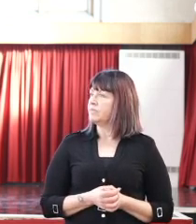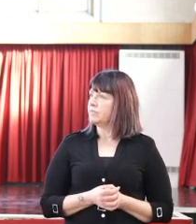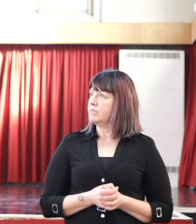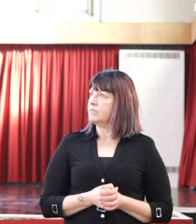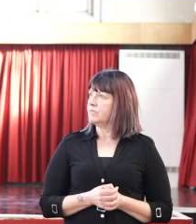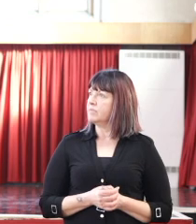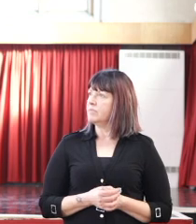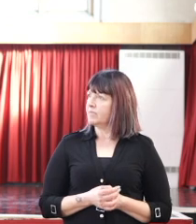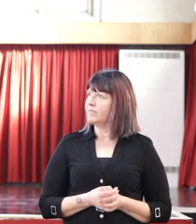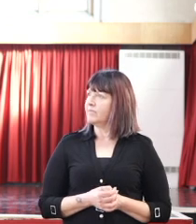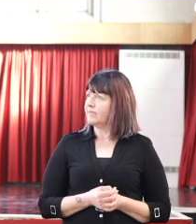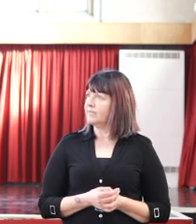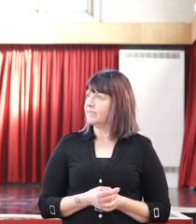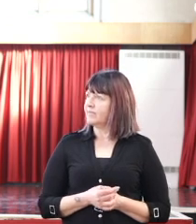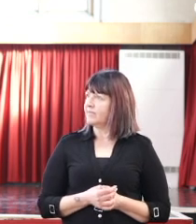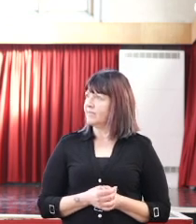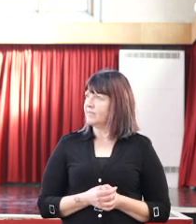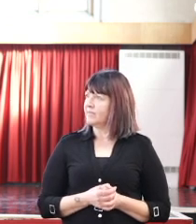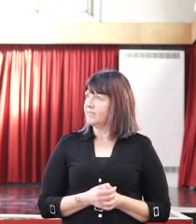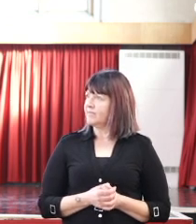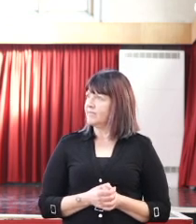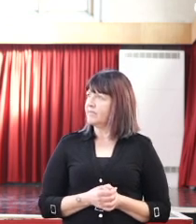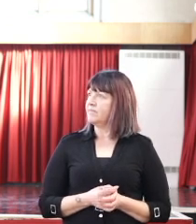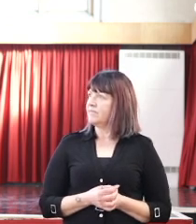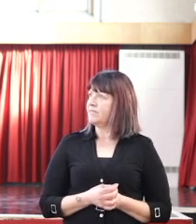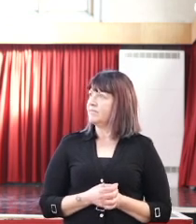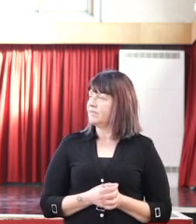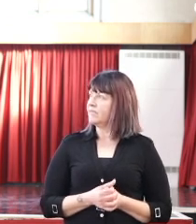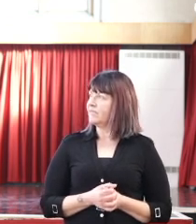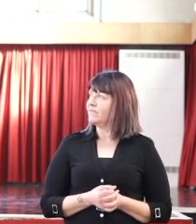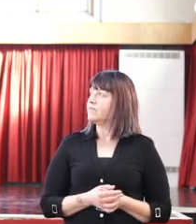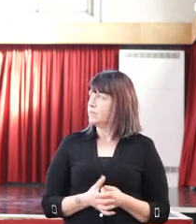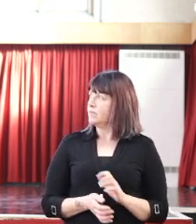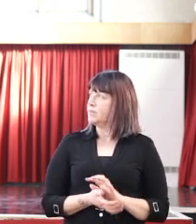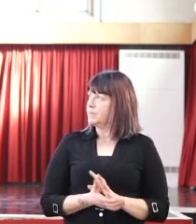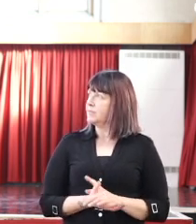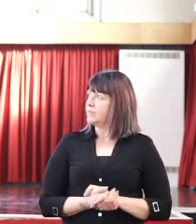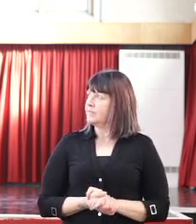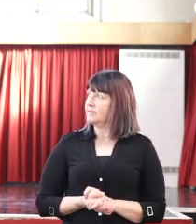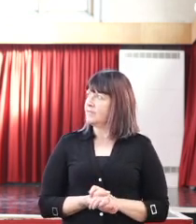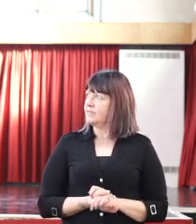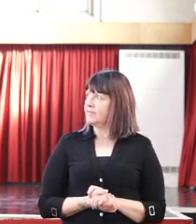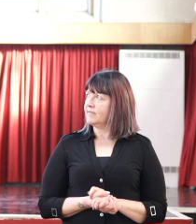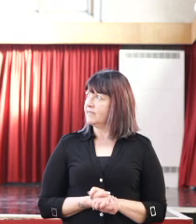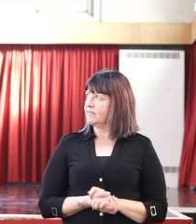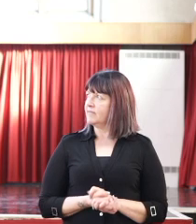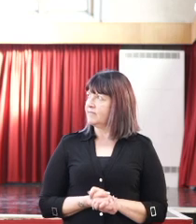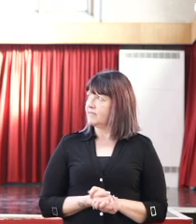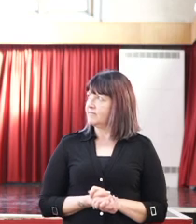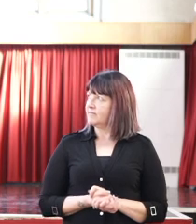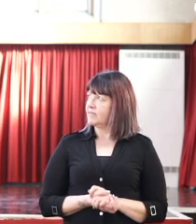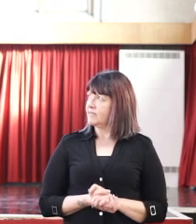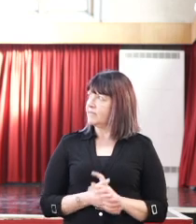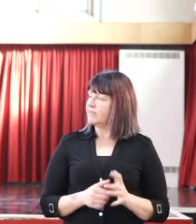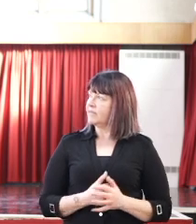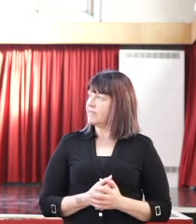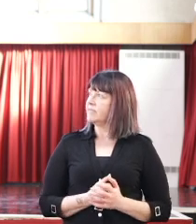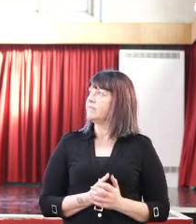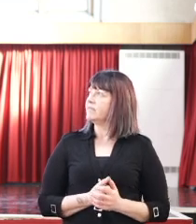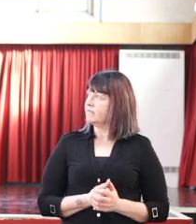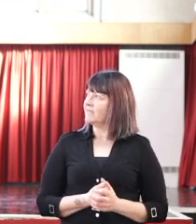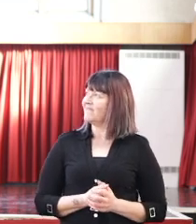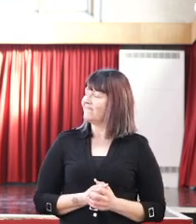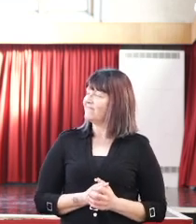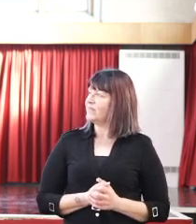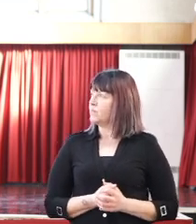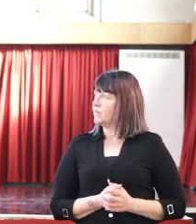of my speech, and I'm just going to be looking at that and sign as I go along. So my name is Simon Jones, and I was